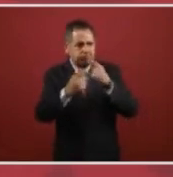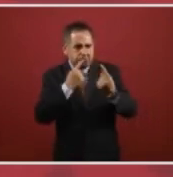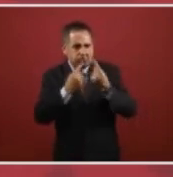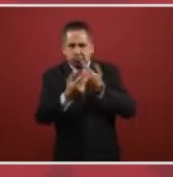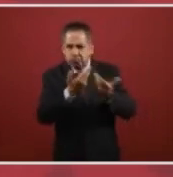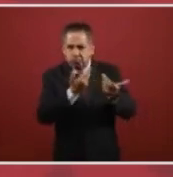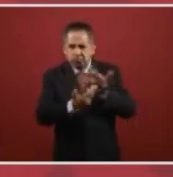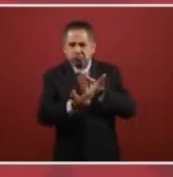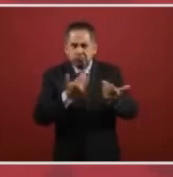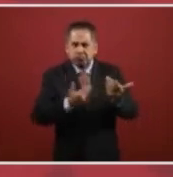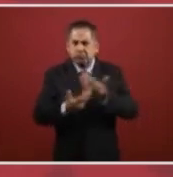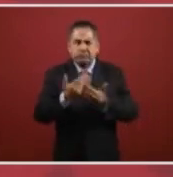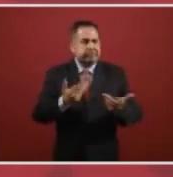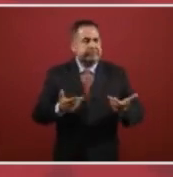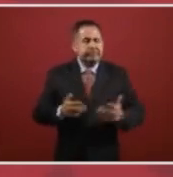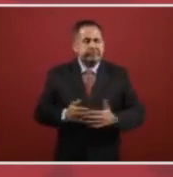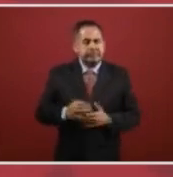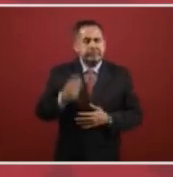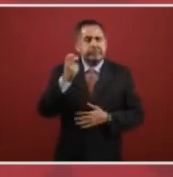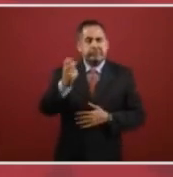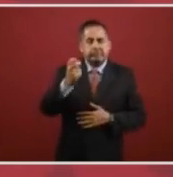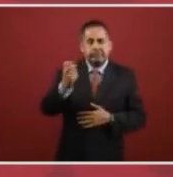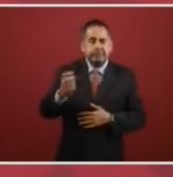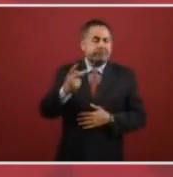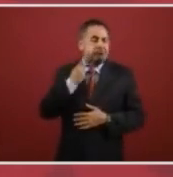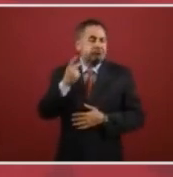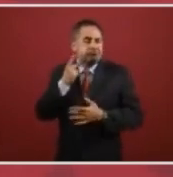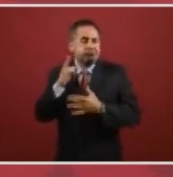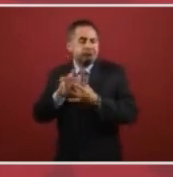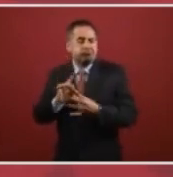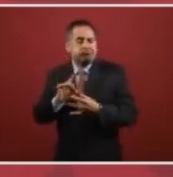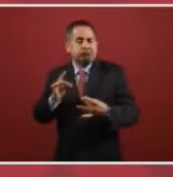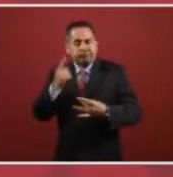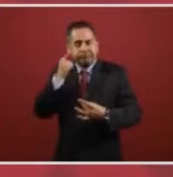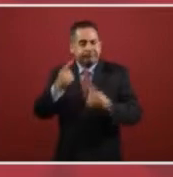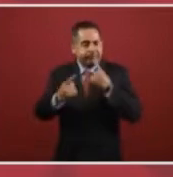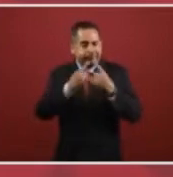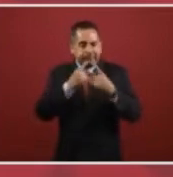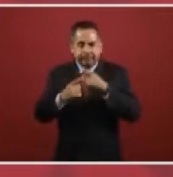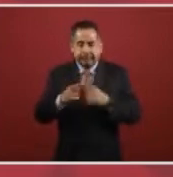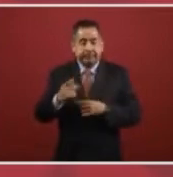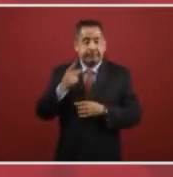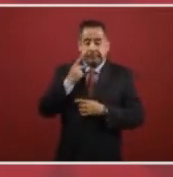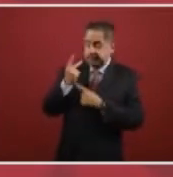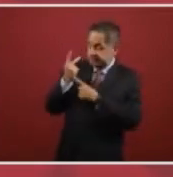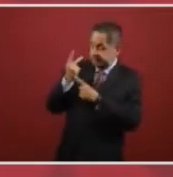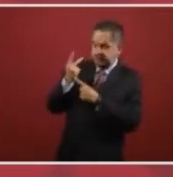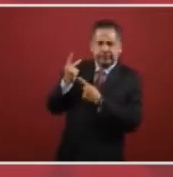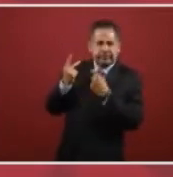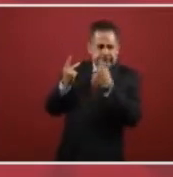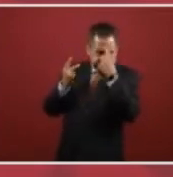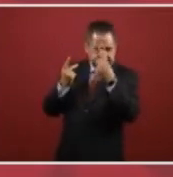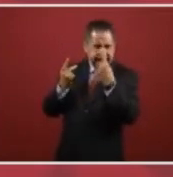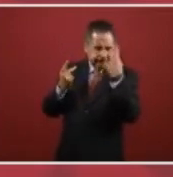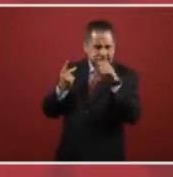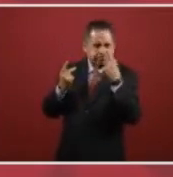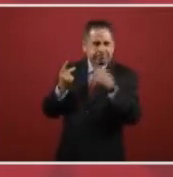justice. Dialogue, dialogue, dialogue. That's what politics are for. That's what it was invented